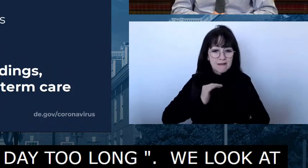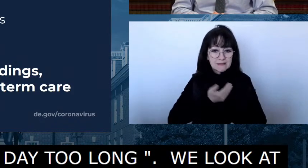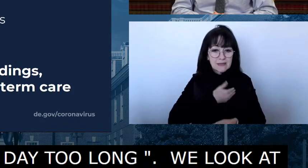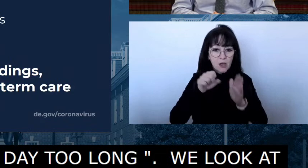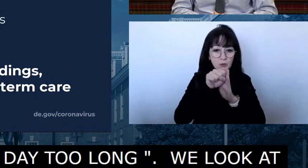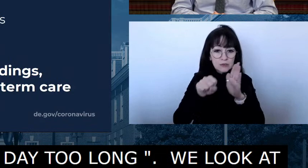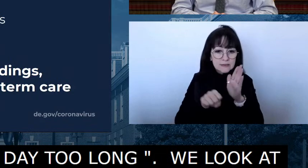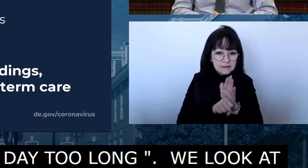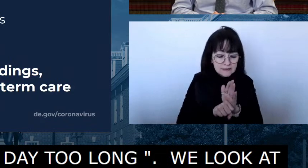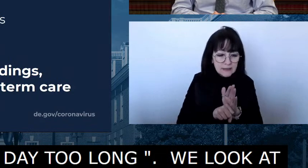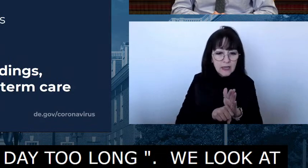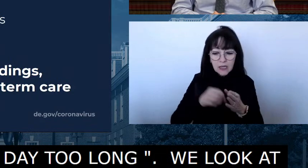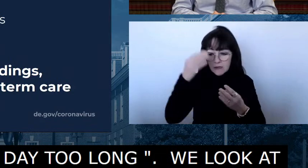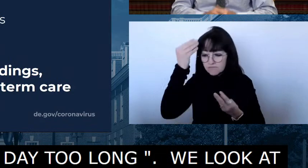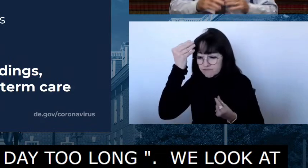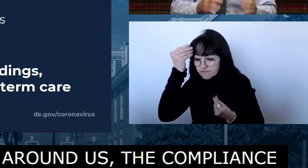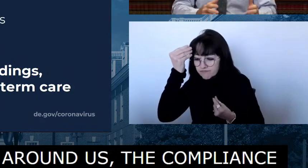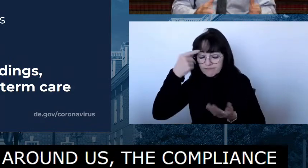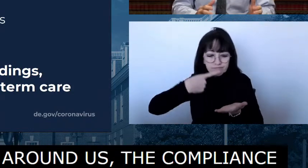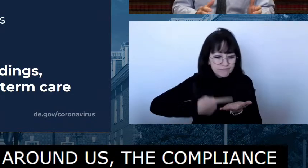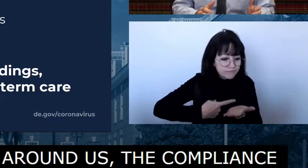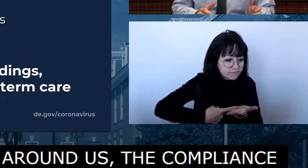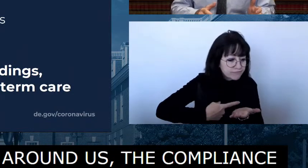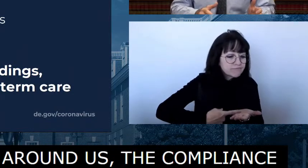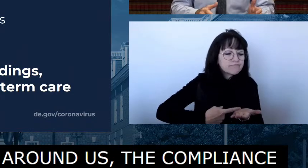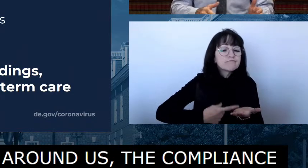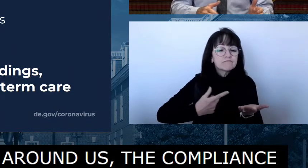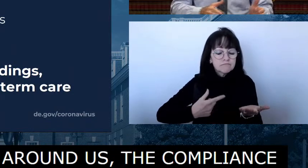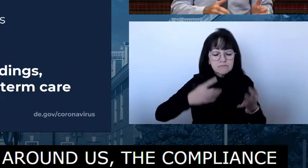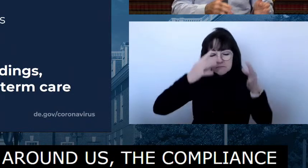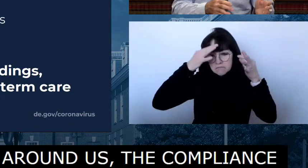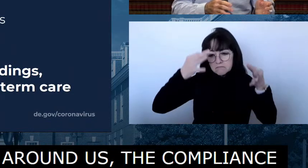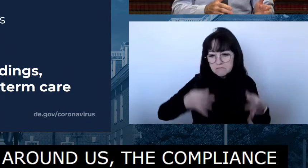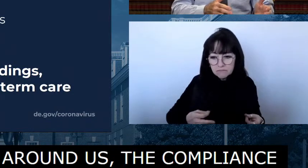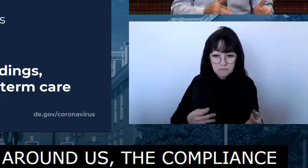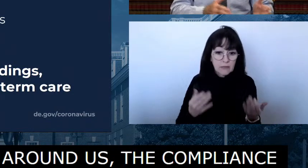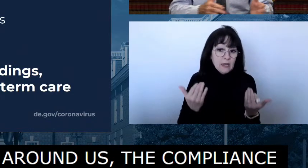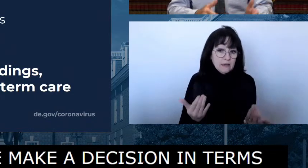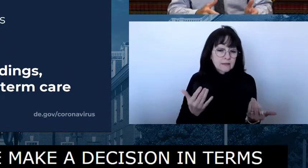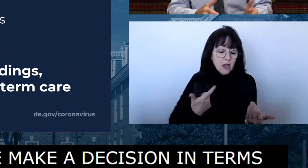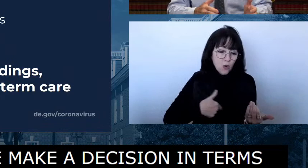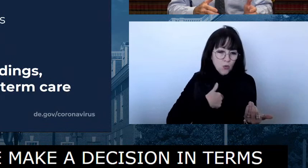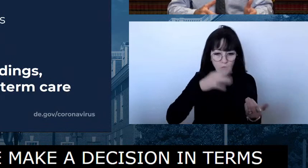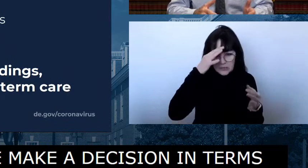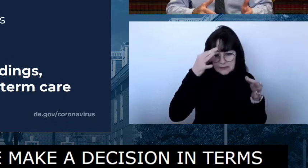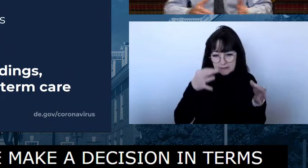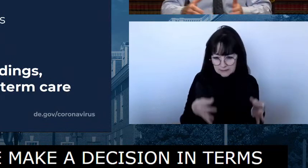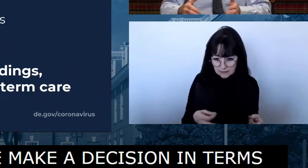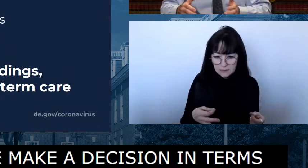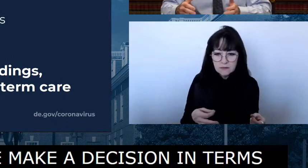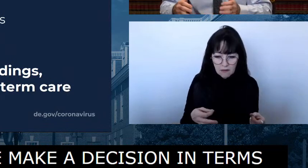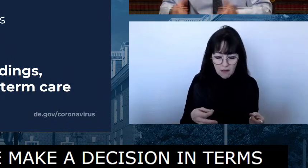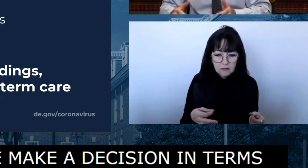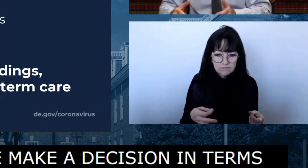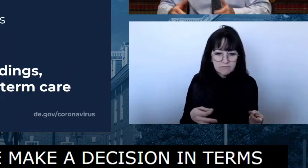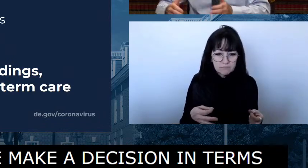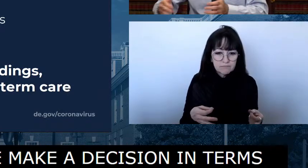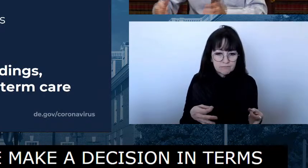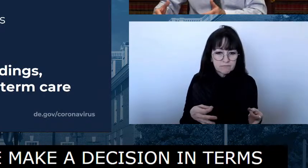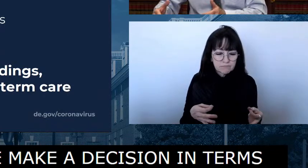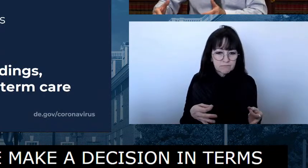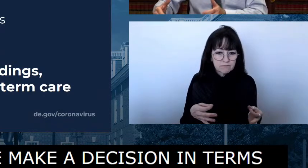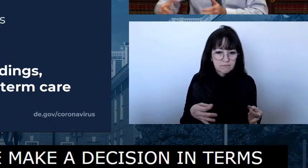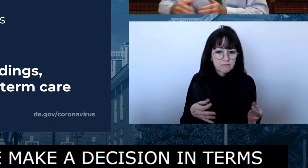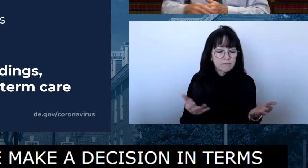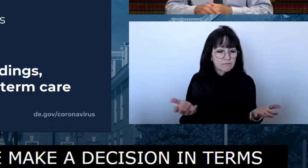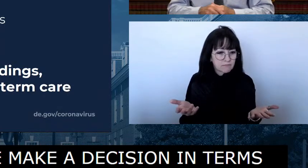terms of what's the big thing. So we're moving into a kind of a more of an emergency environment where the government